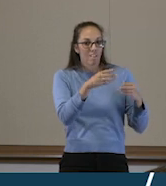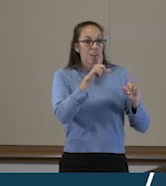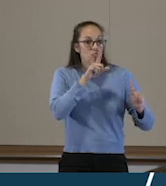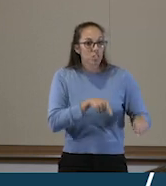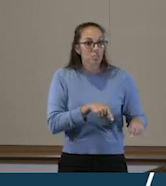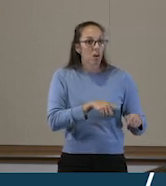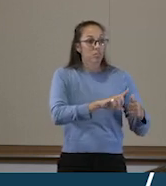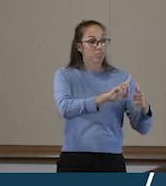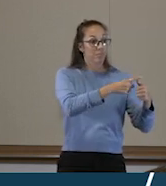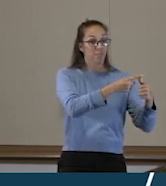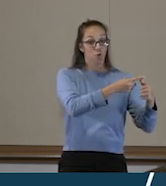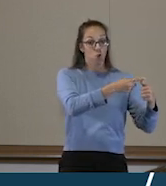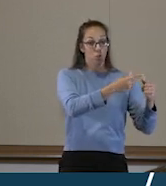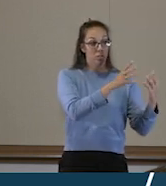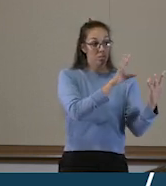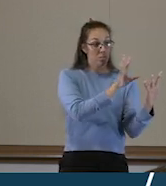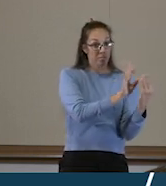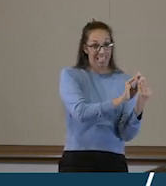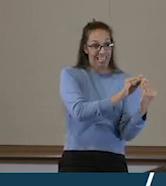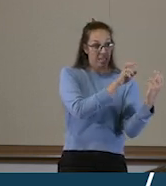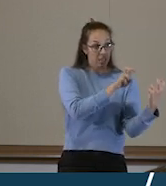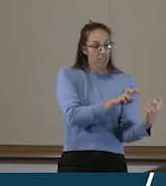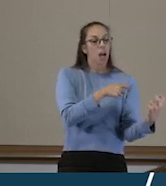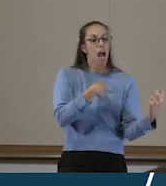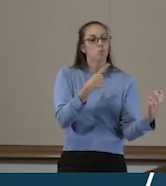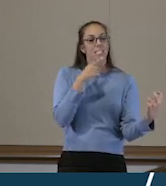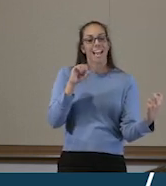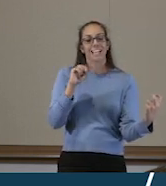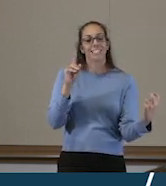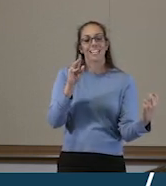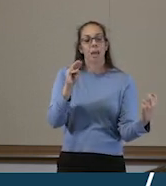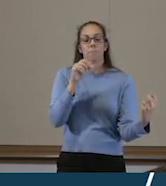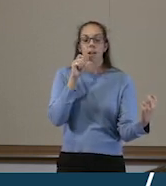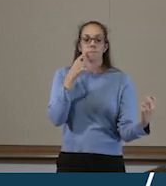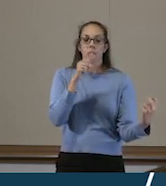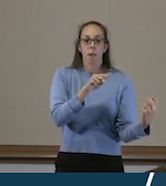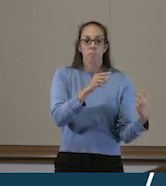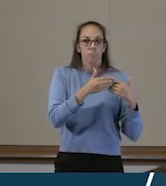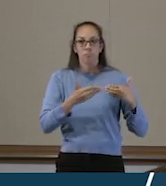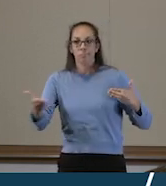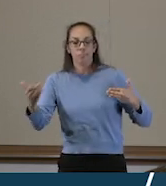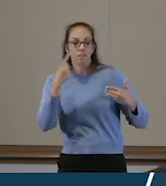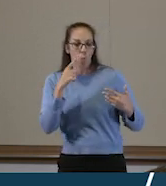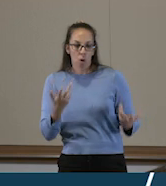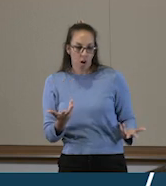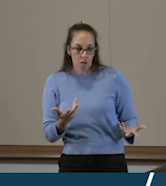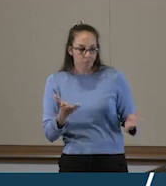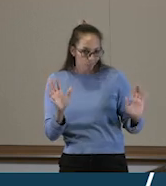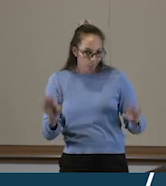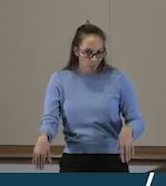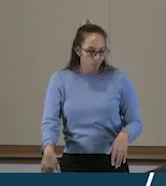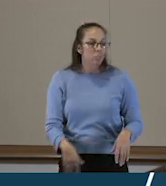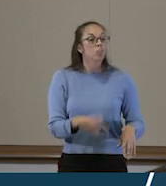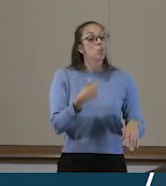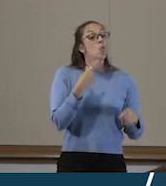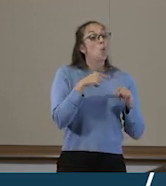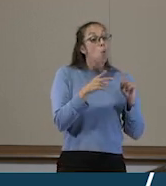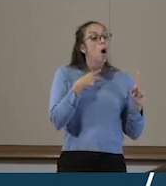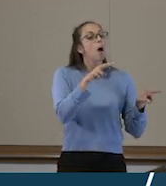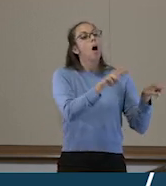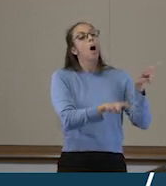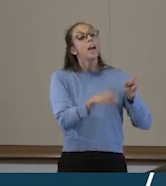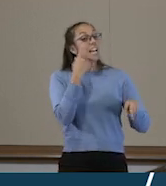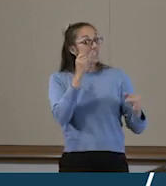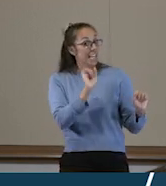I say, I don't think SDM is for them. But if they're able to, I like to say that sometimes I can work some magic and